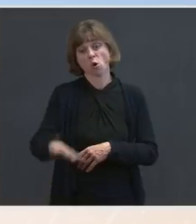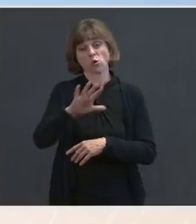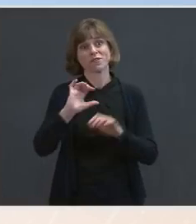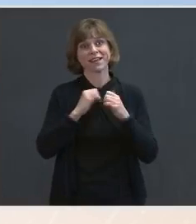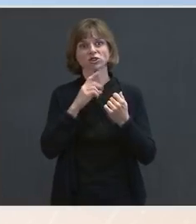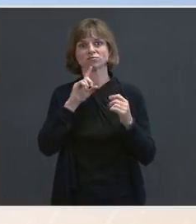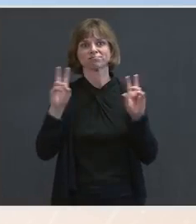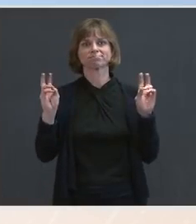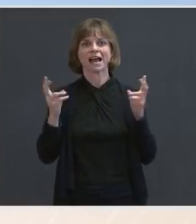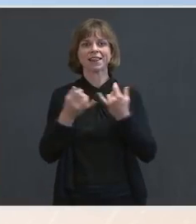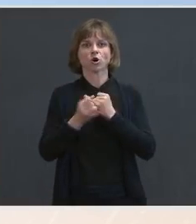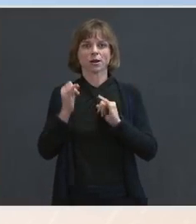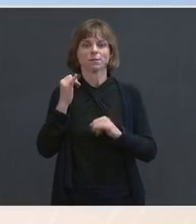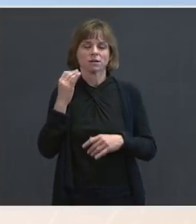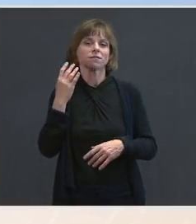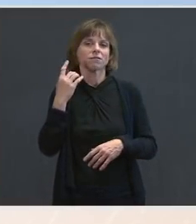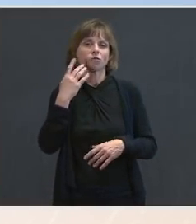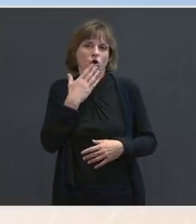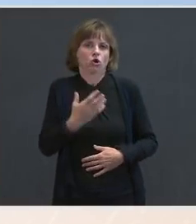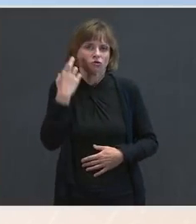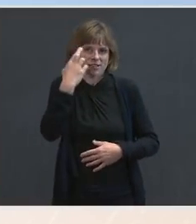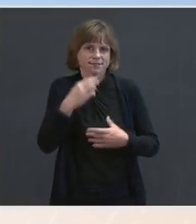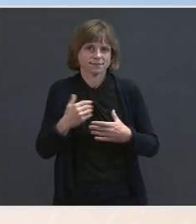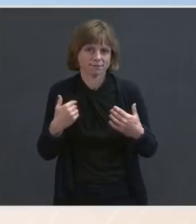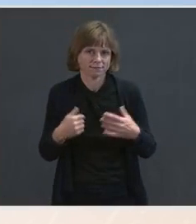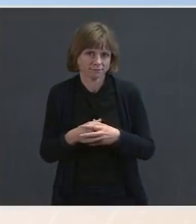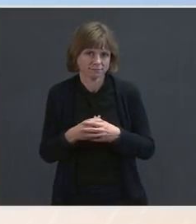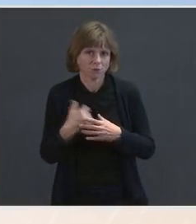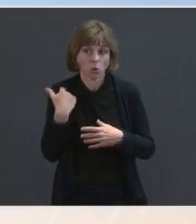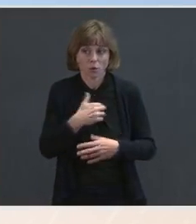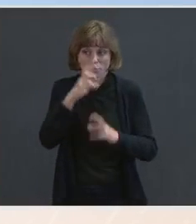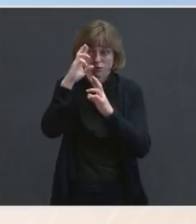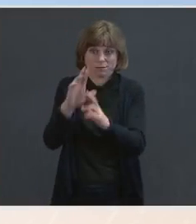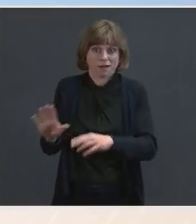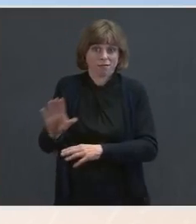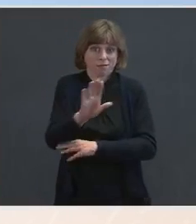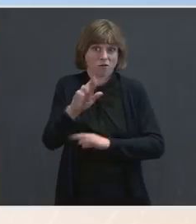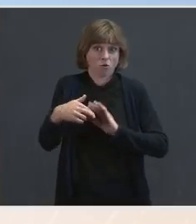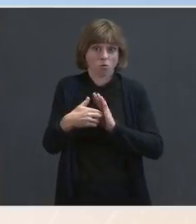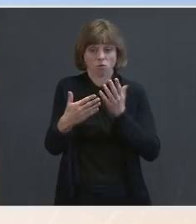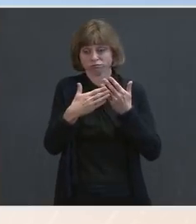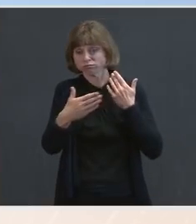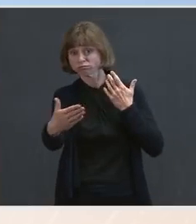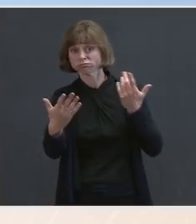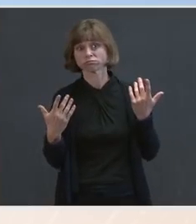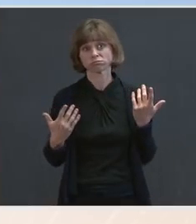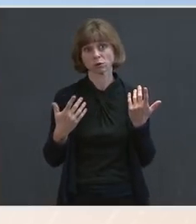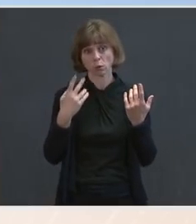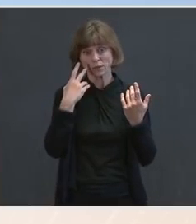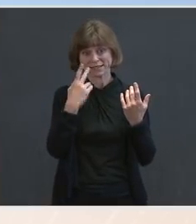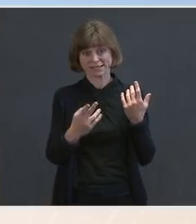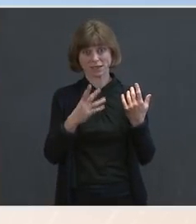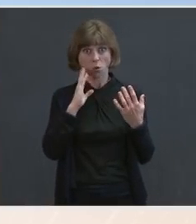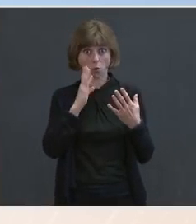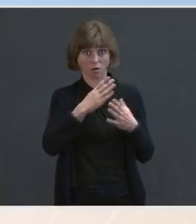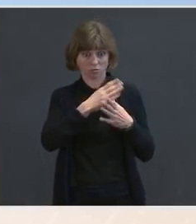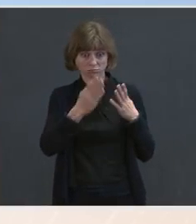reason, and we certainly respect their role in moving forward or seeing those investigations through as they see